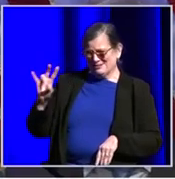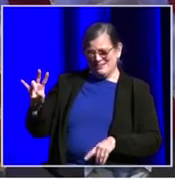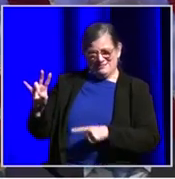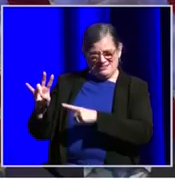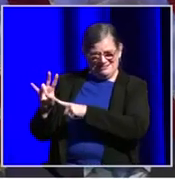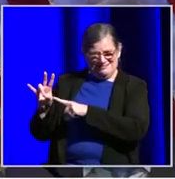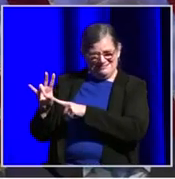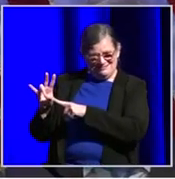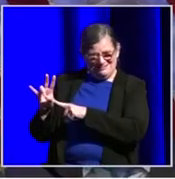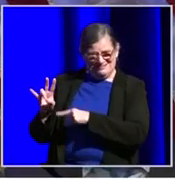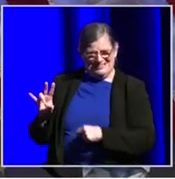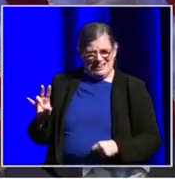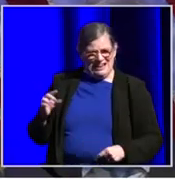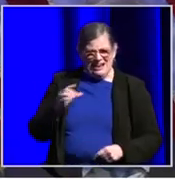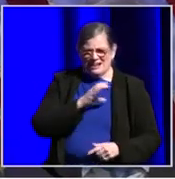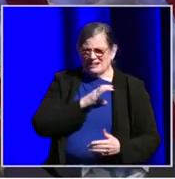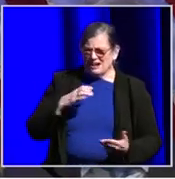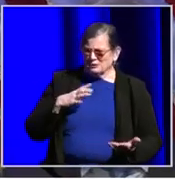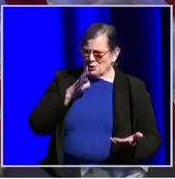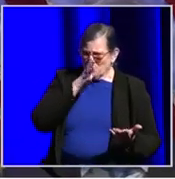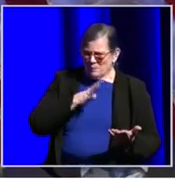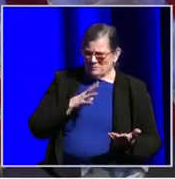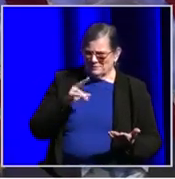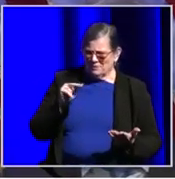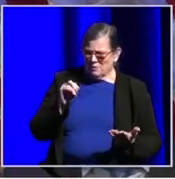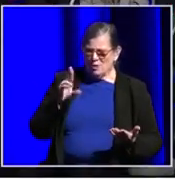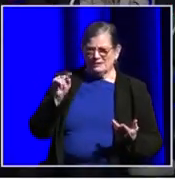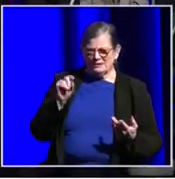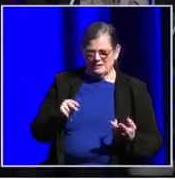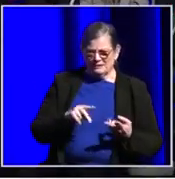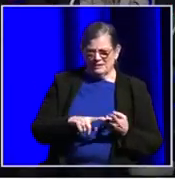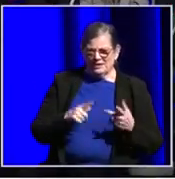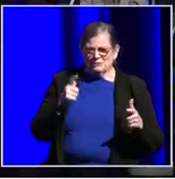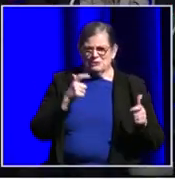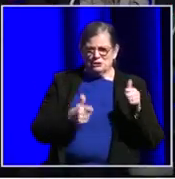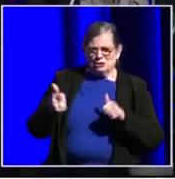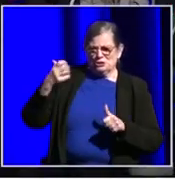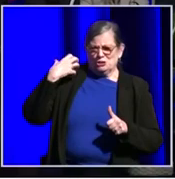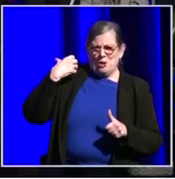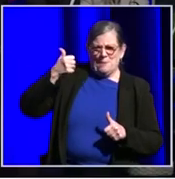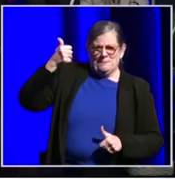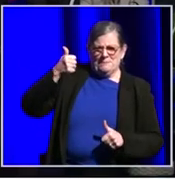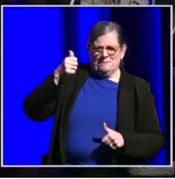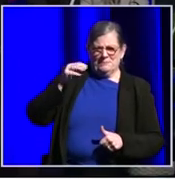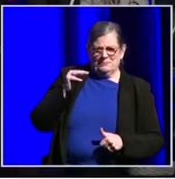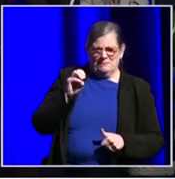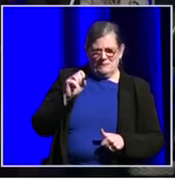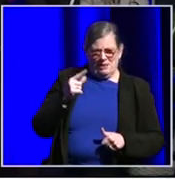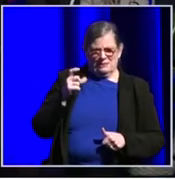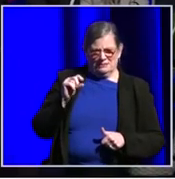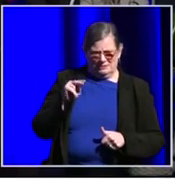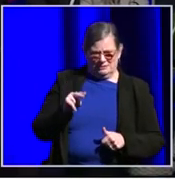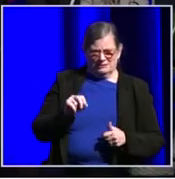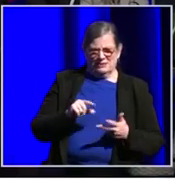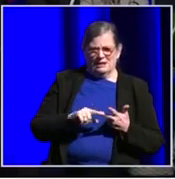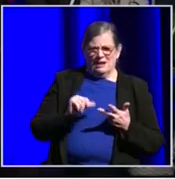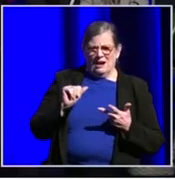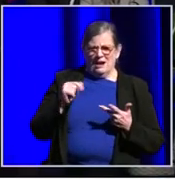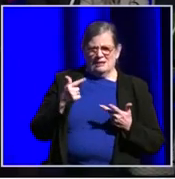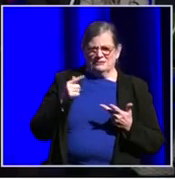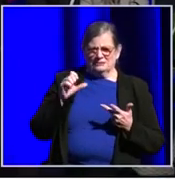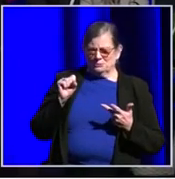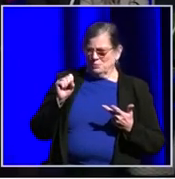Congresswoman Norton, Chairman Mendelson, Attorney General Schwab, members of the